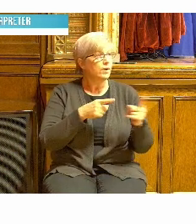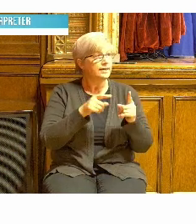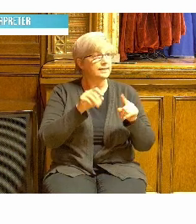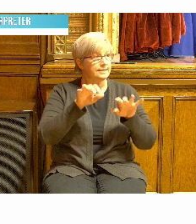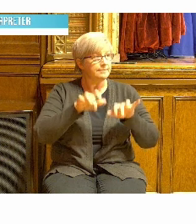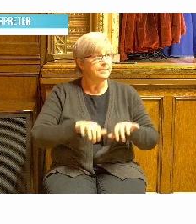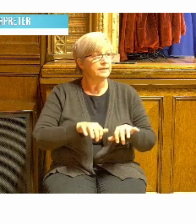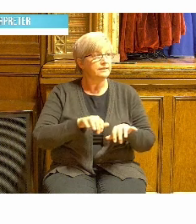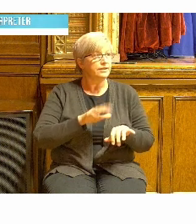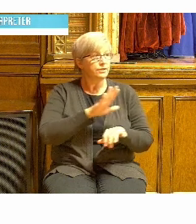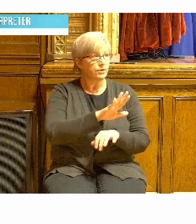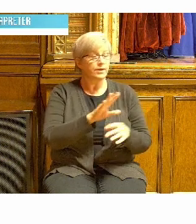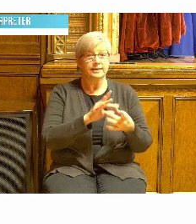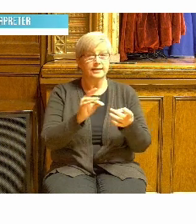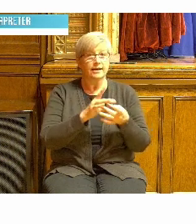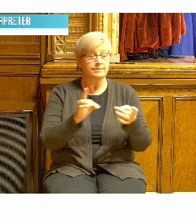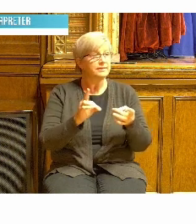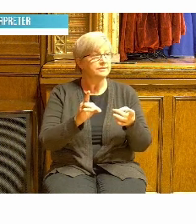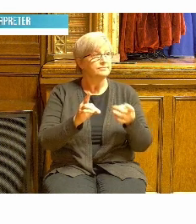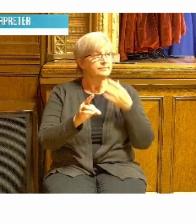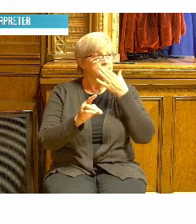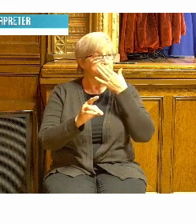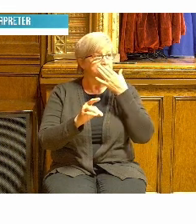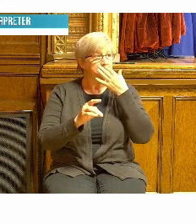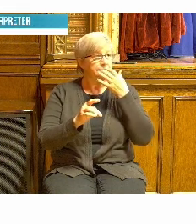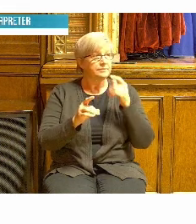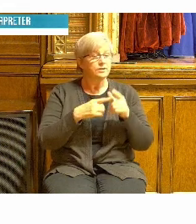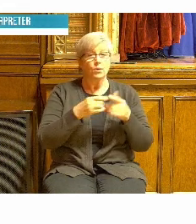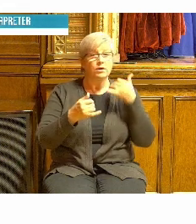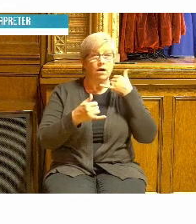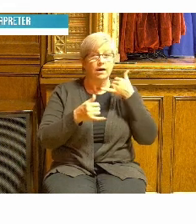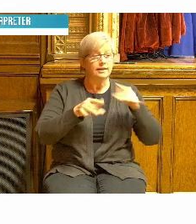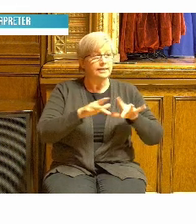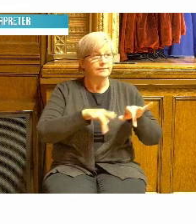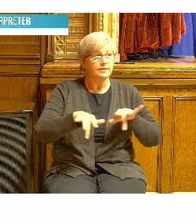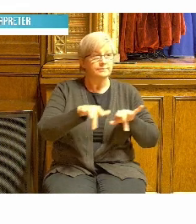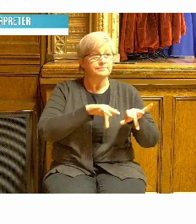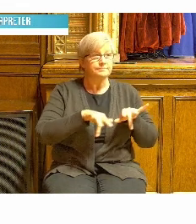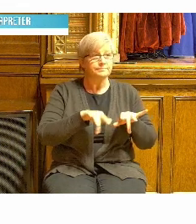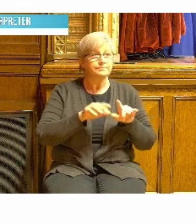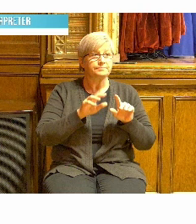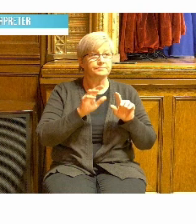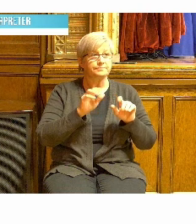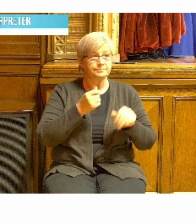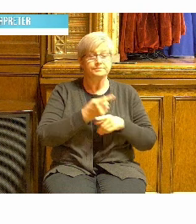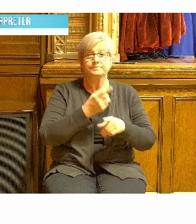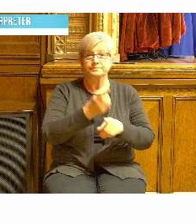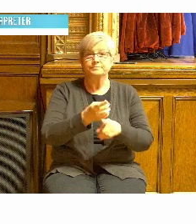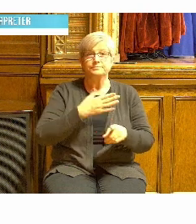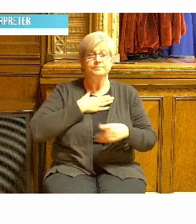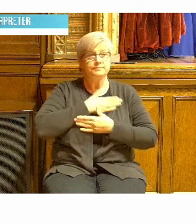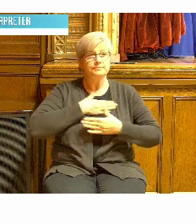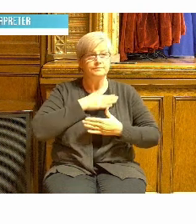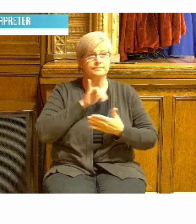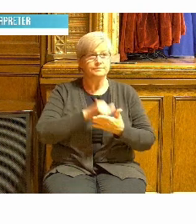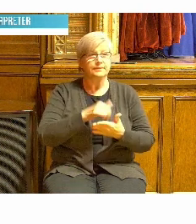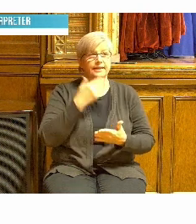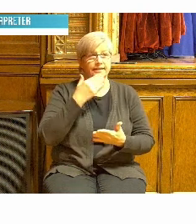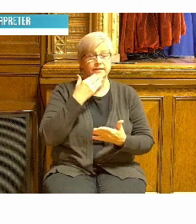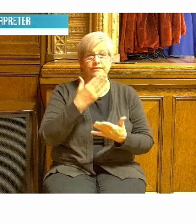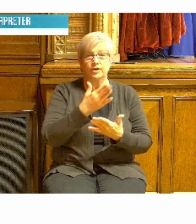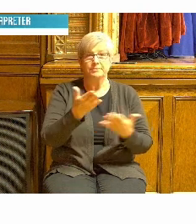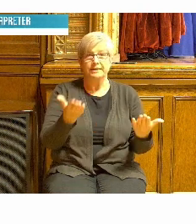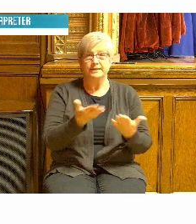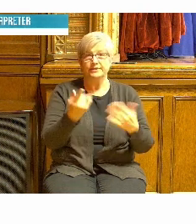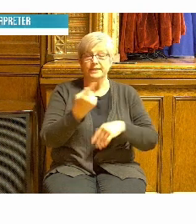submit your testimony or call in your testimony, either way is certainly appropriate, and we would appreciate that. Thank you for